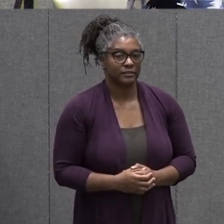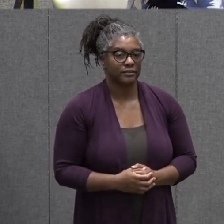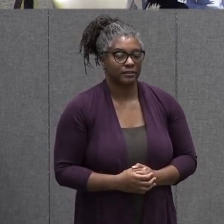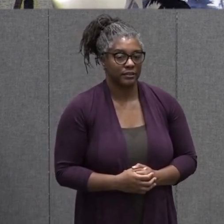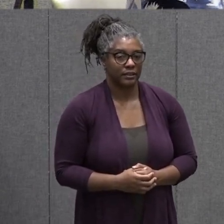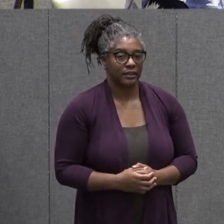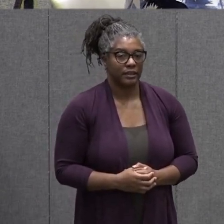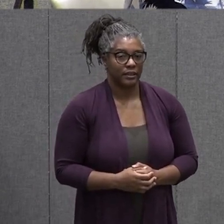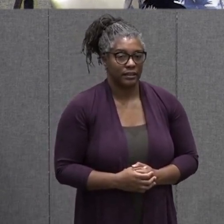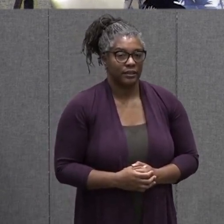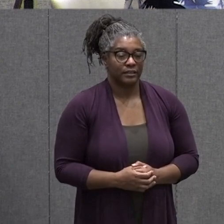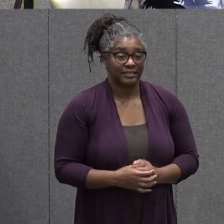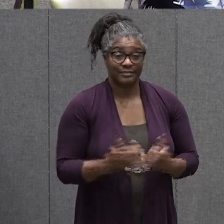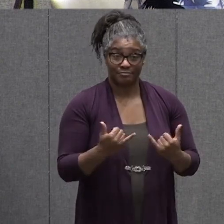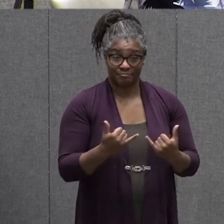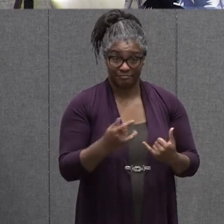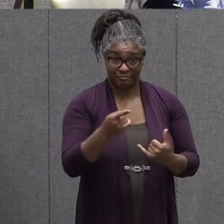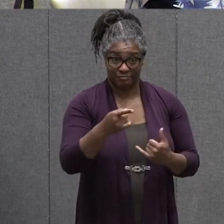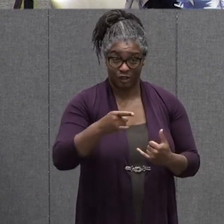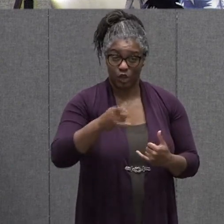Good. Right now you're playing your part.